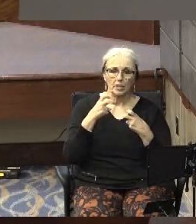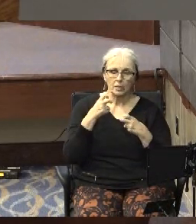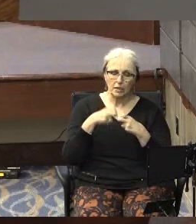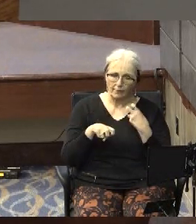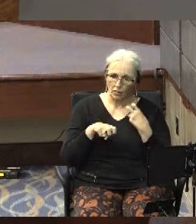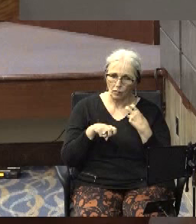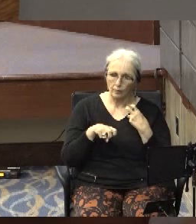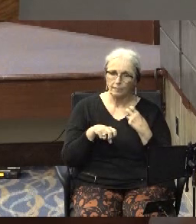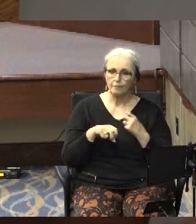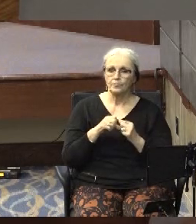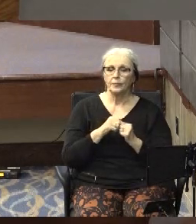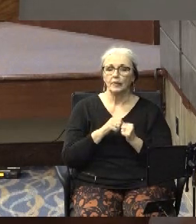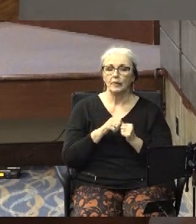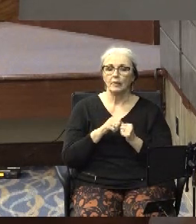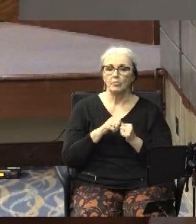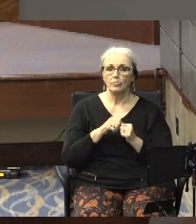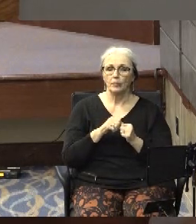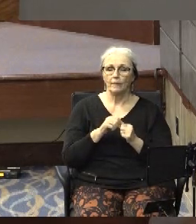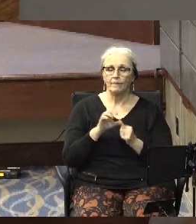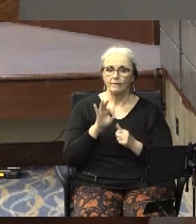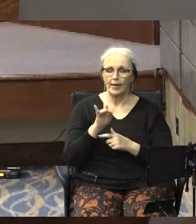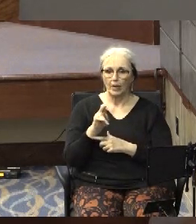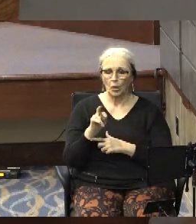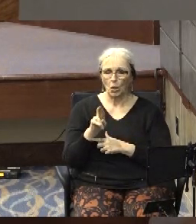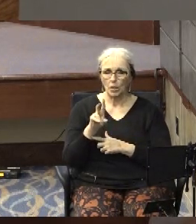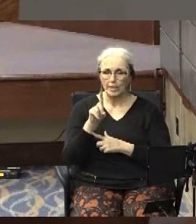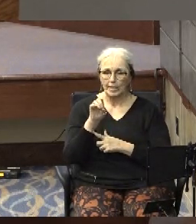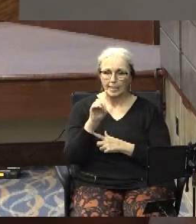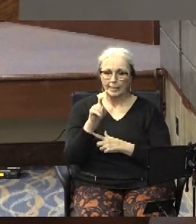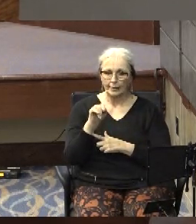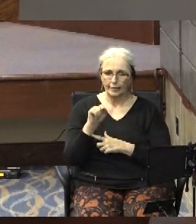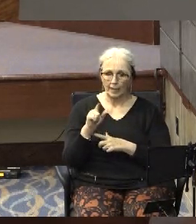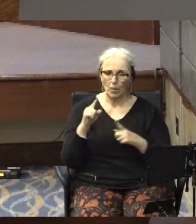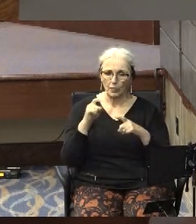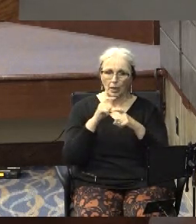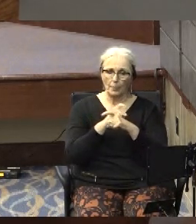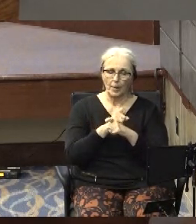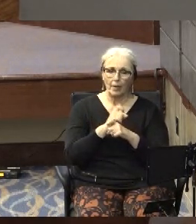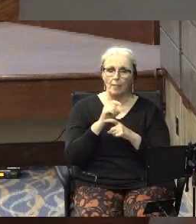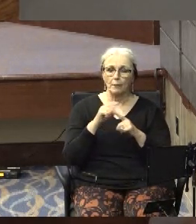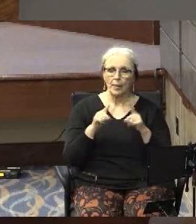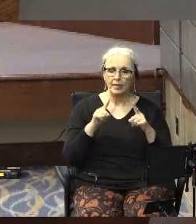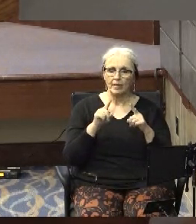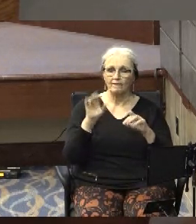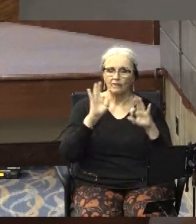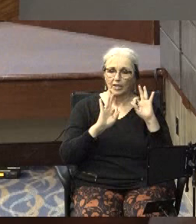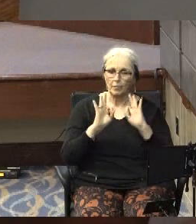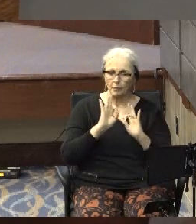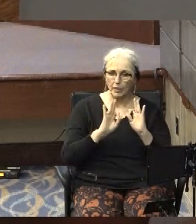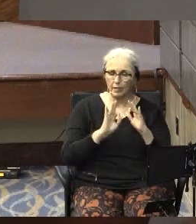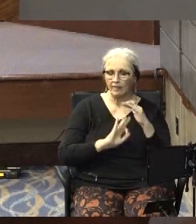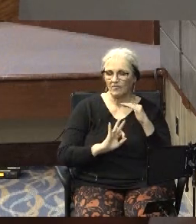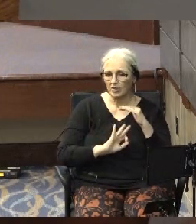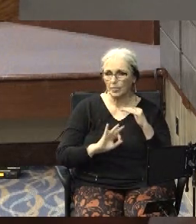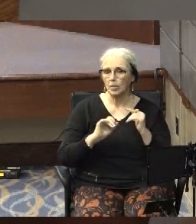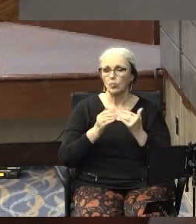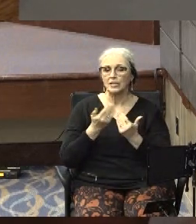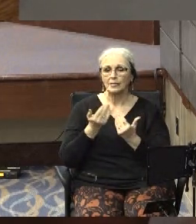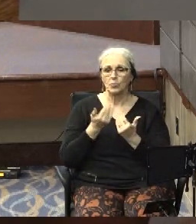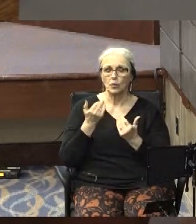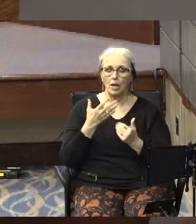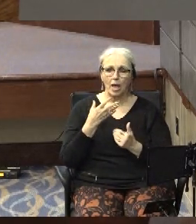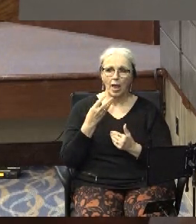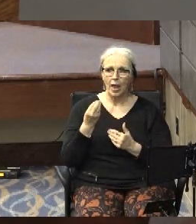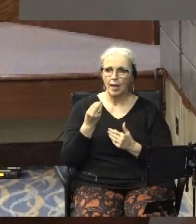The finer details of climate change are complex, but the fundamentals are relatively simple, and in fact,